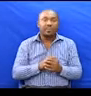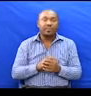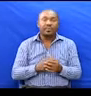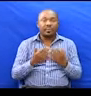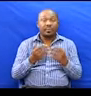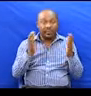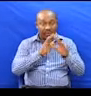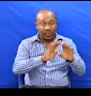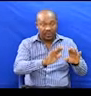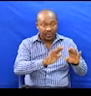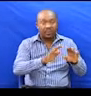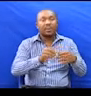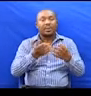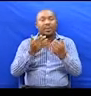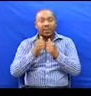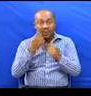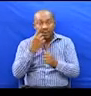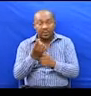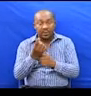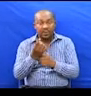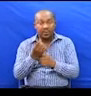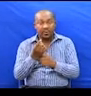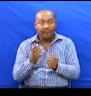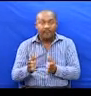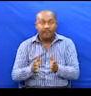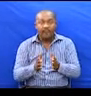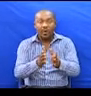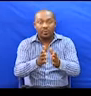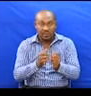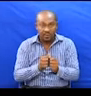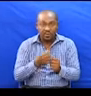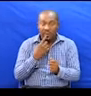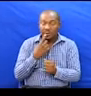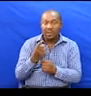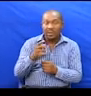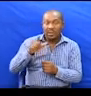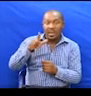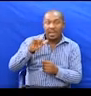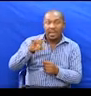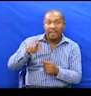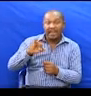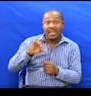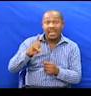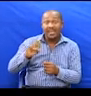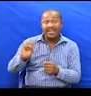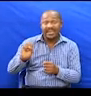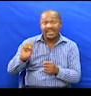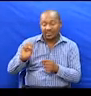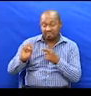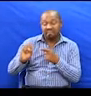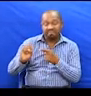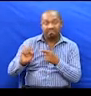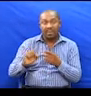see the forms. We say that lipids exist in 2 forms. Lipids